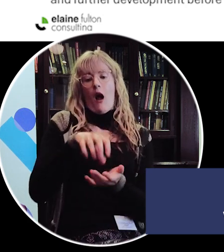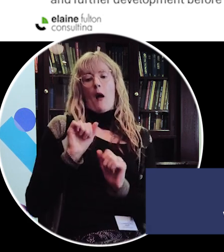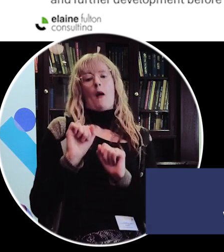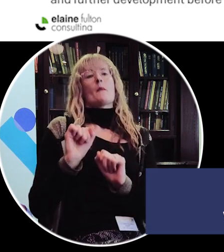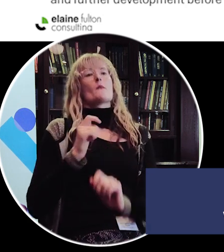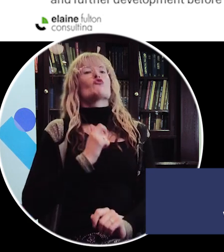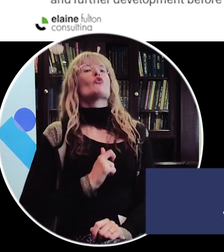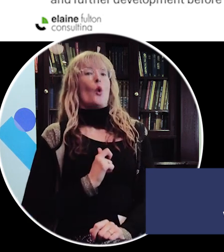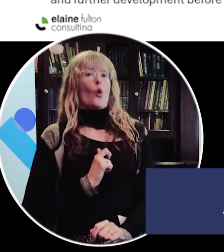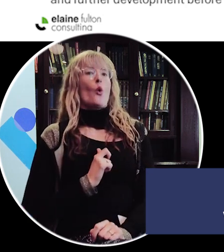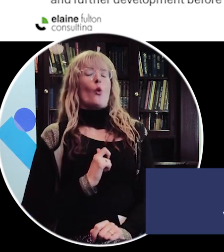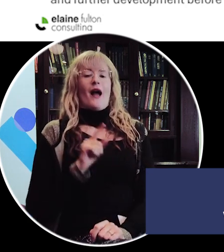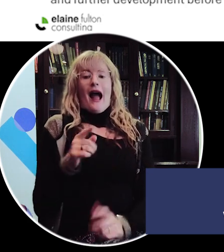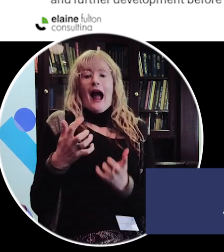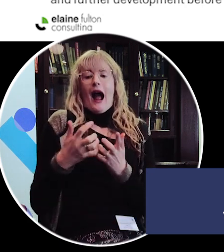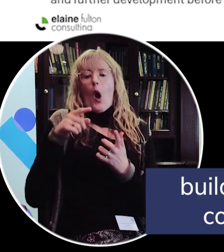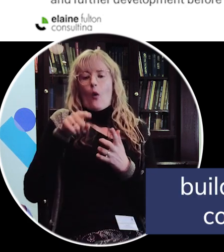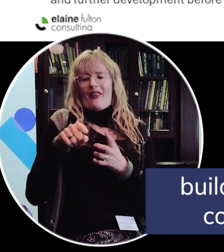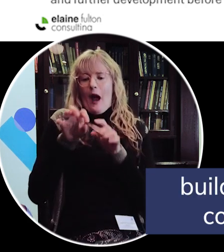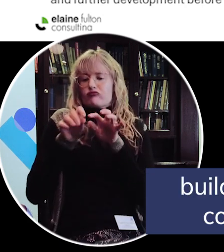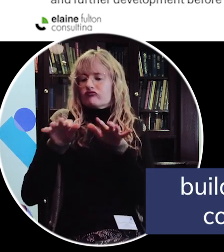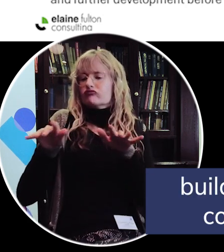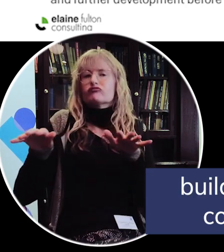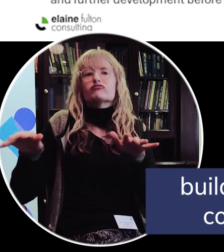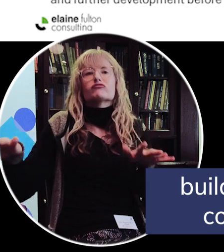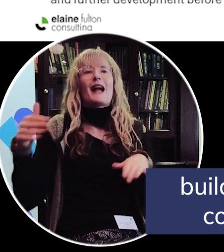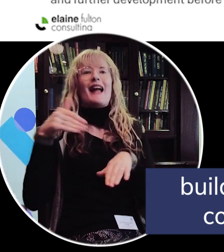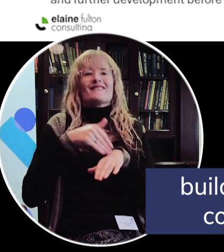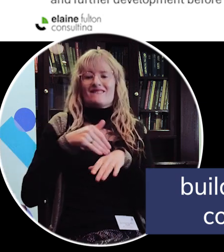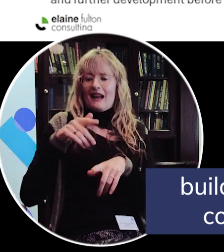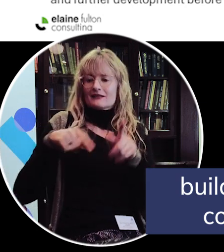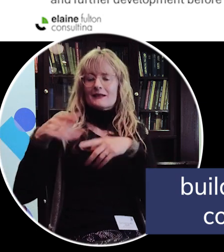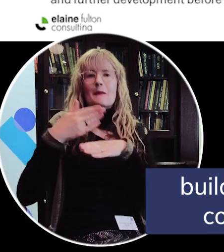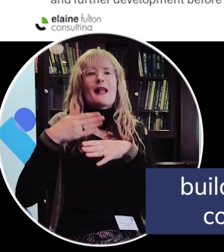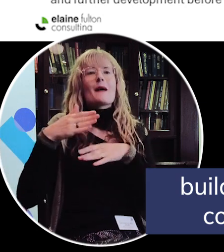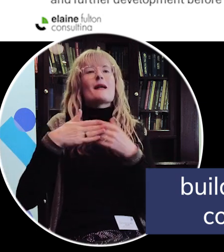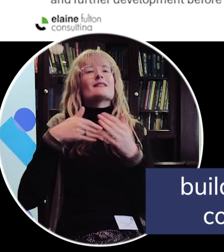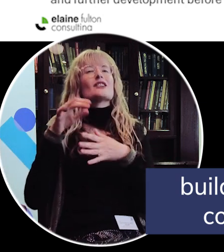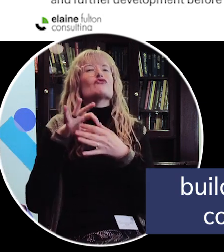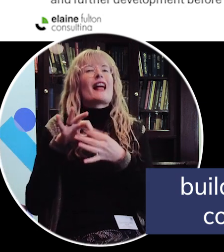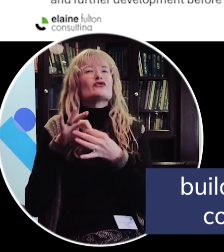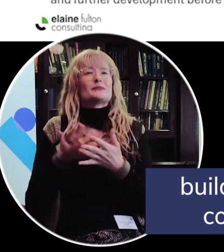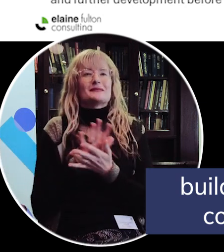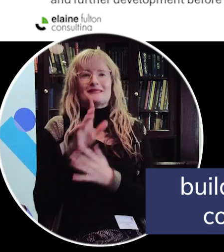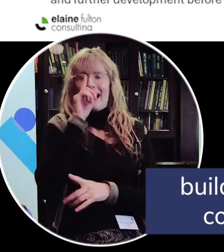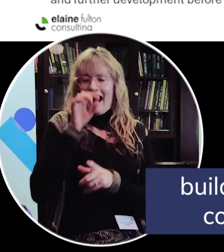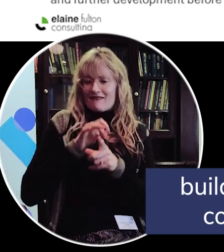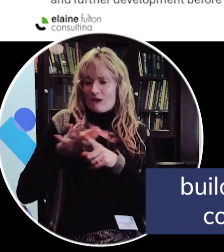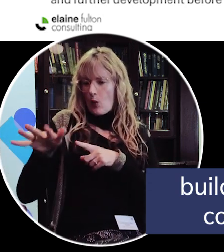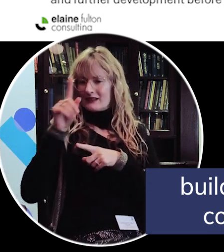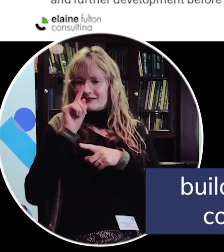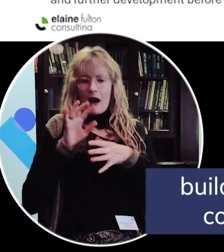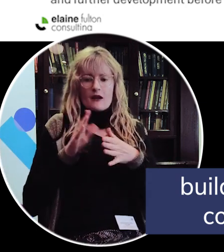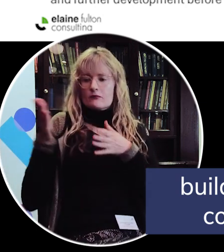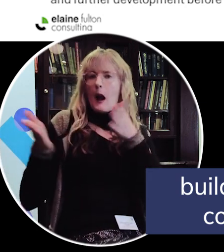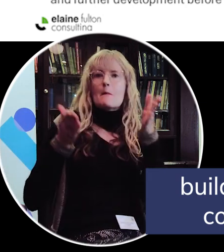wider impact and ripple effect by being there, building relationships and making connections within communities. So